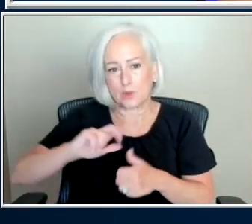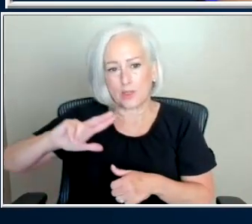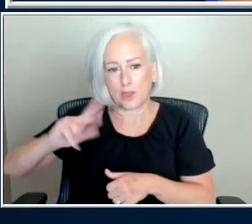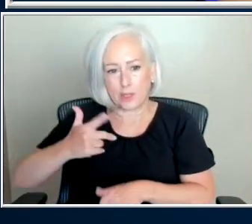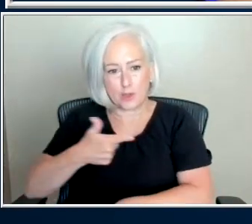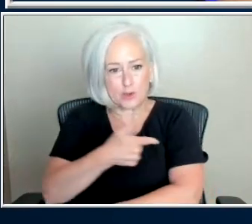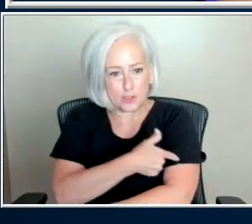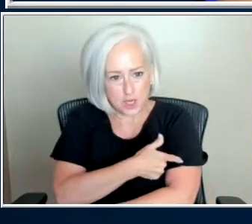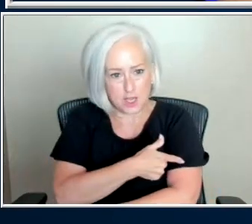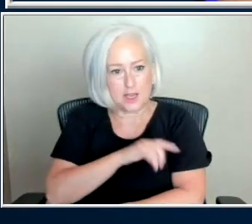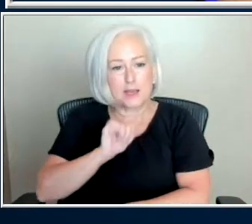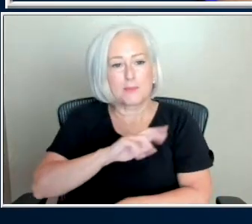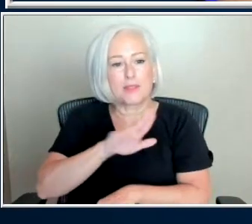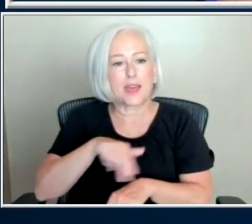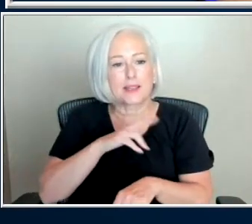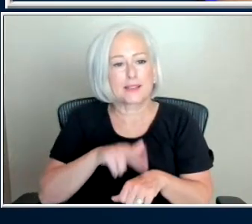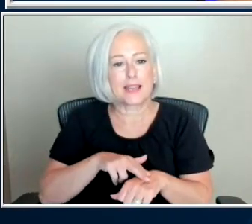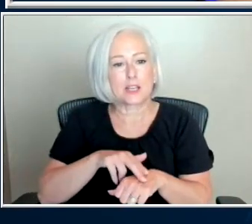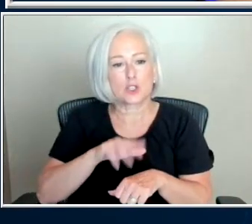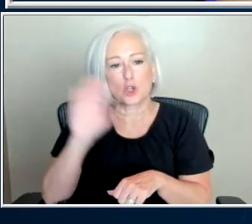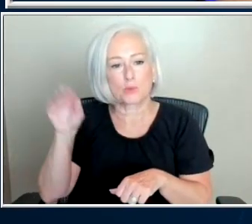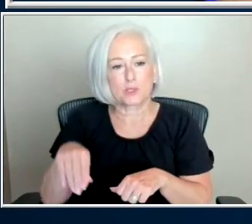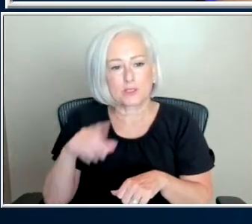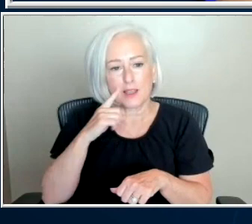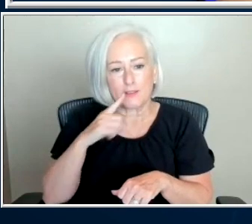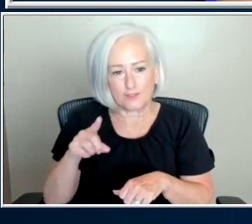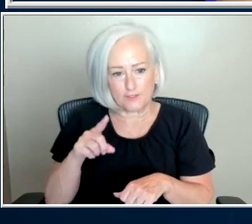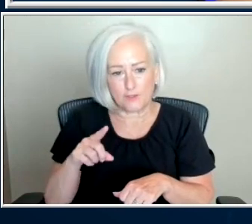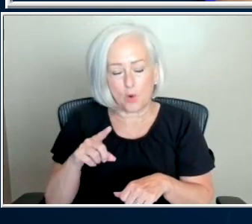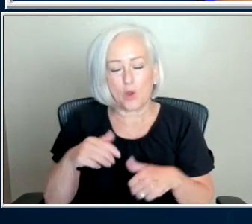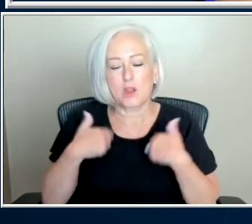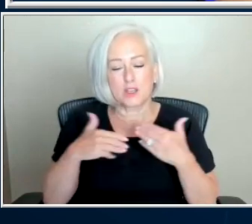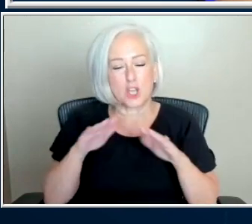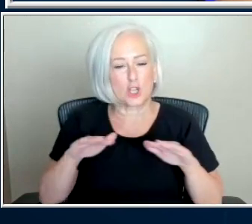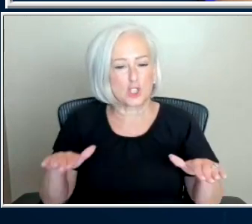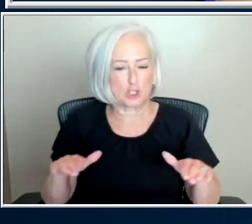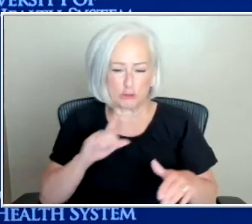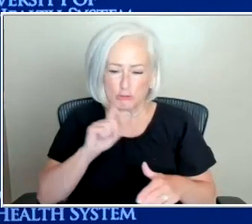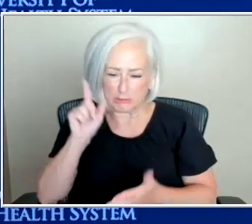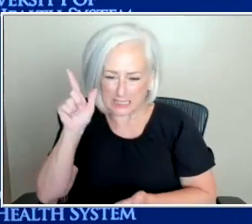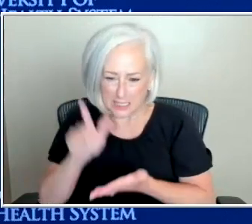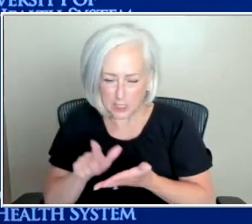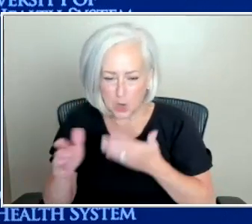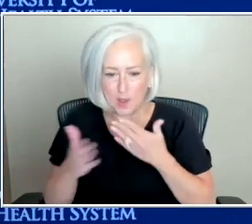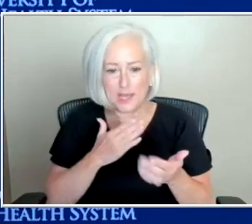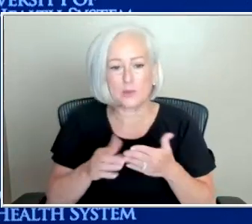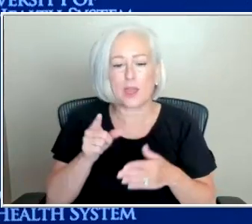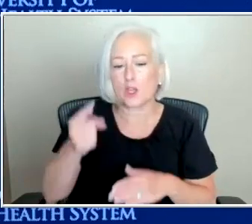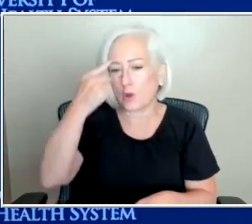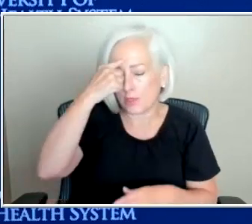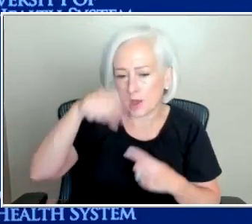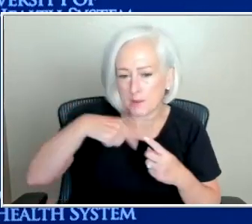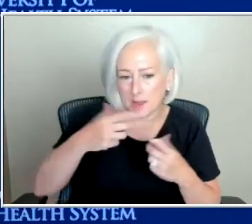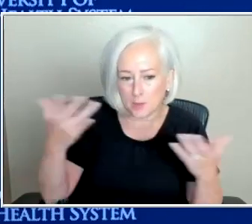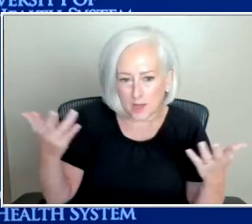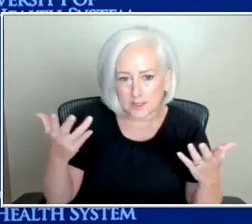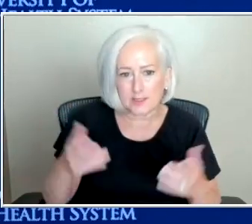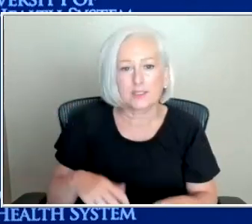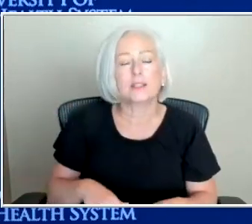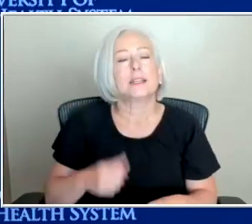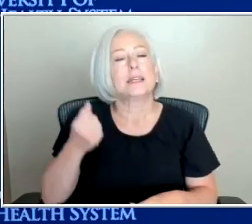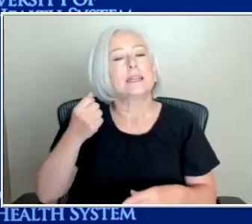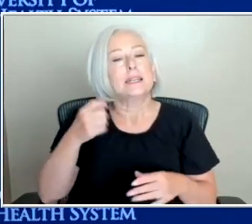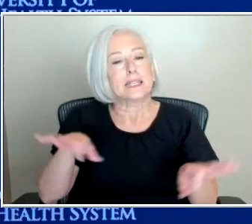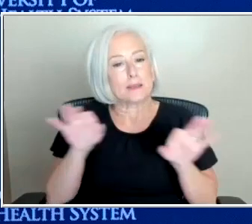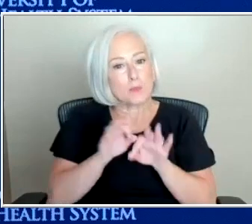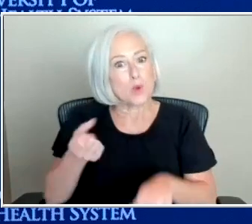young children, as we know, are very, very low right now. But what are your thoughts on this? Well, I think it is important to understand and publish this and have it